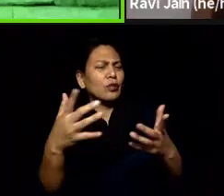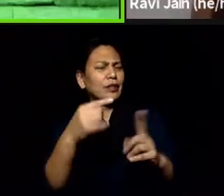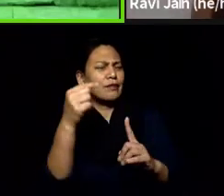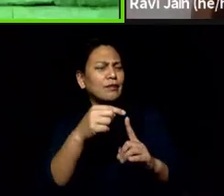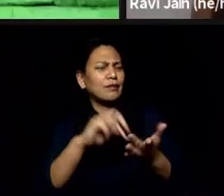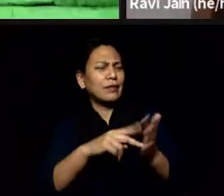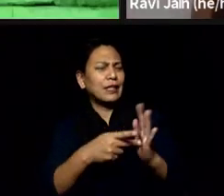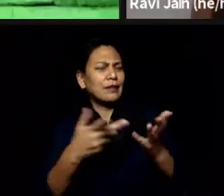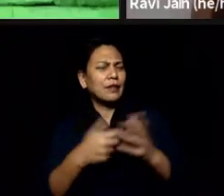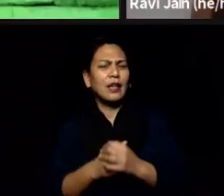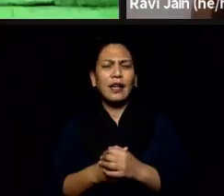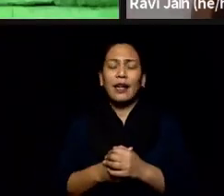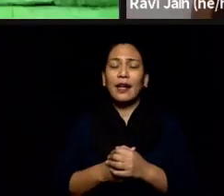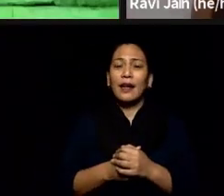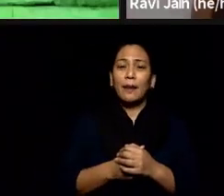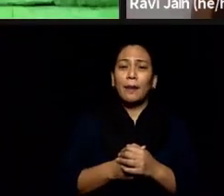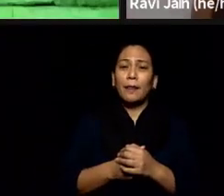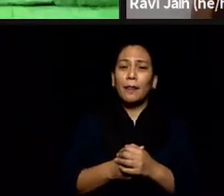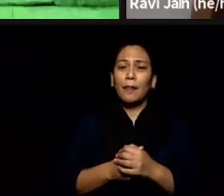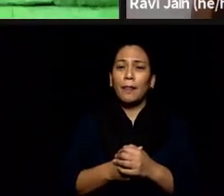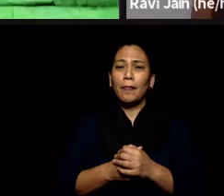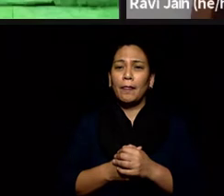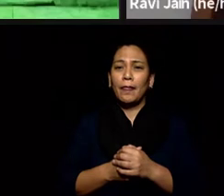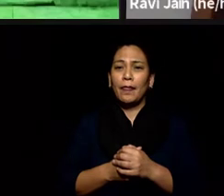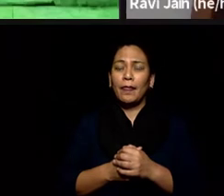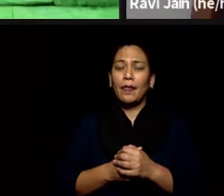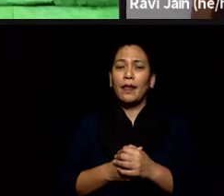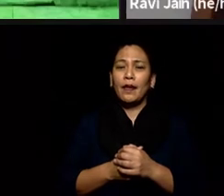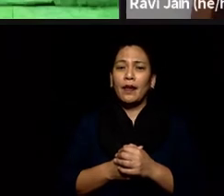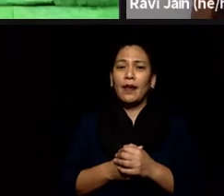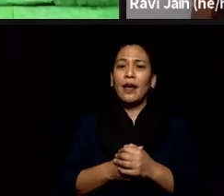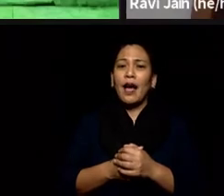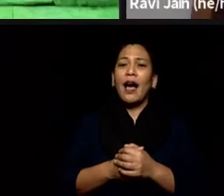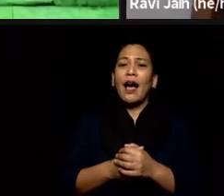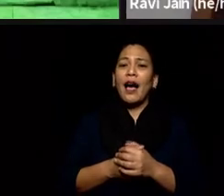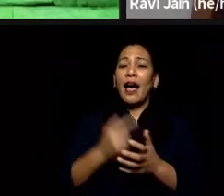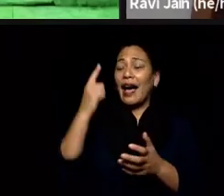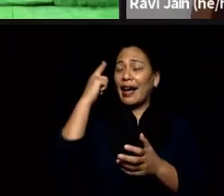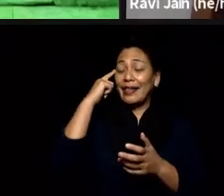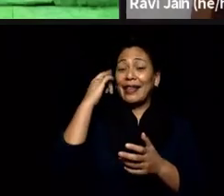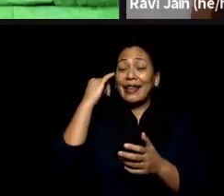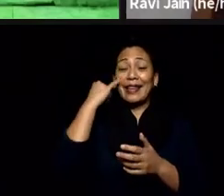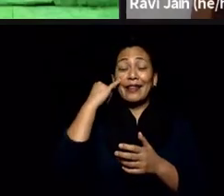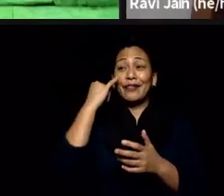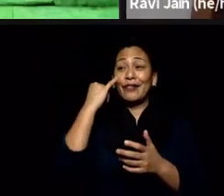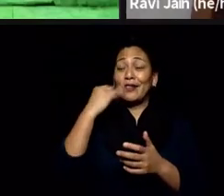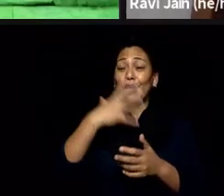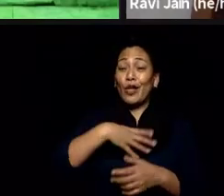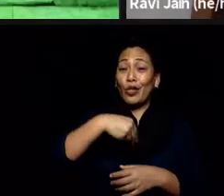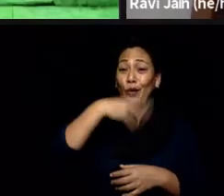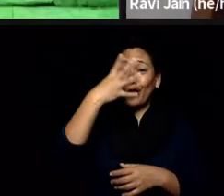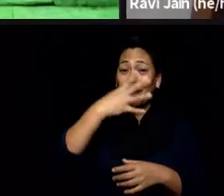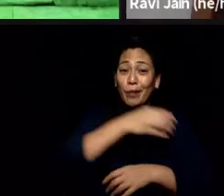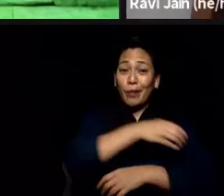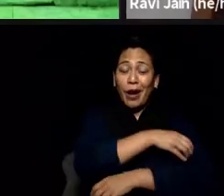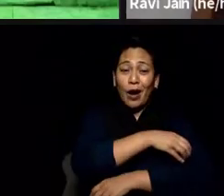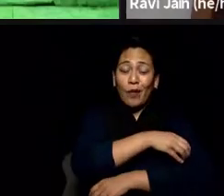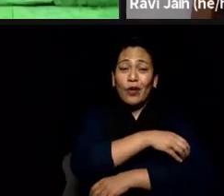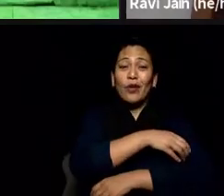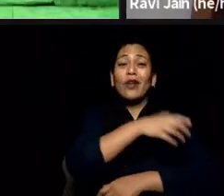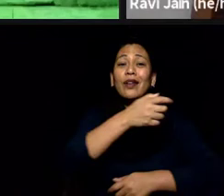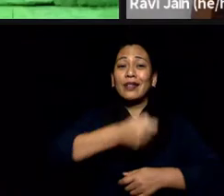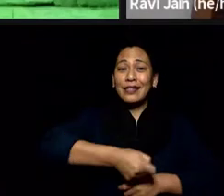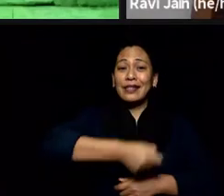you I think working to taking out the white power to start.